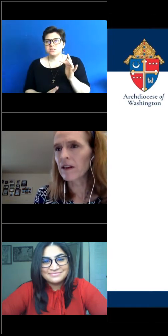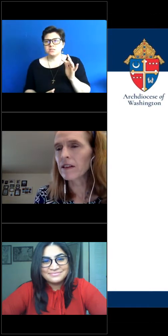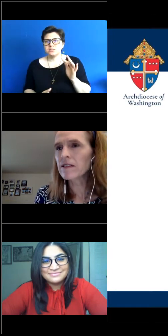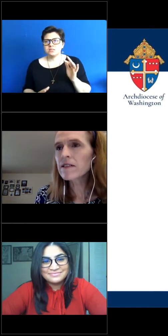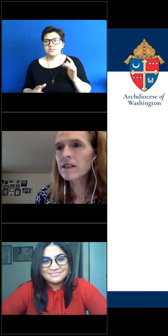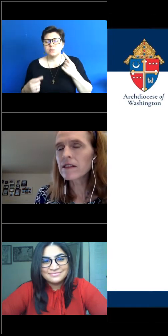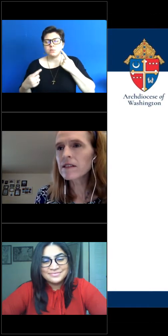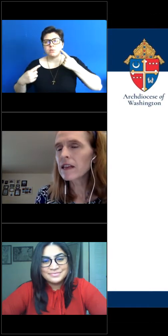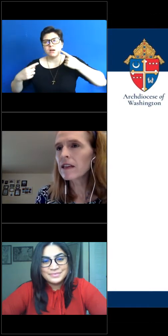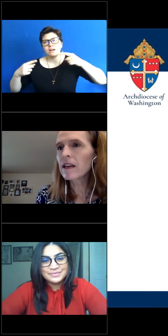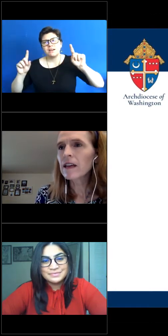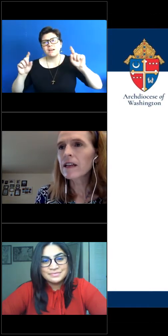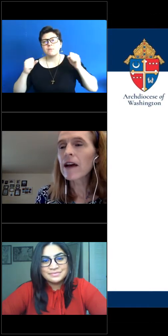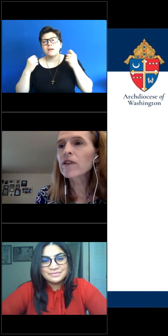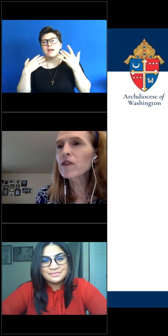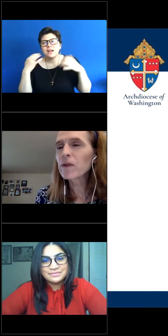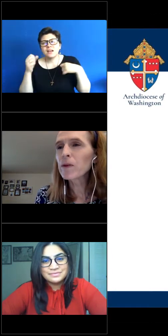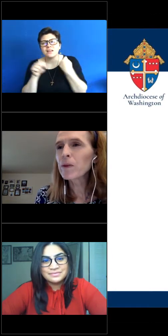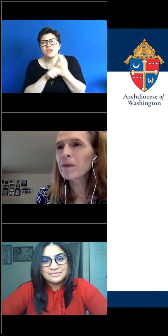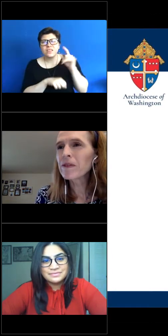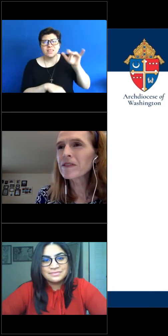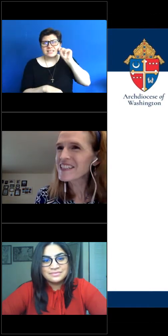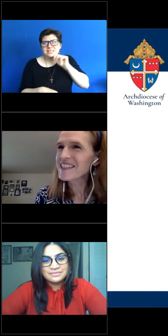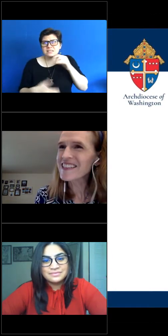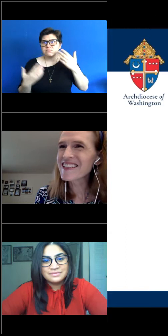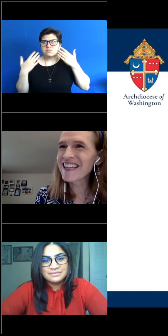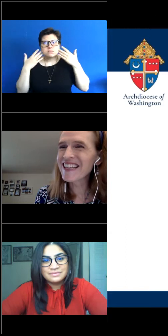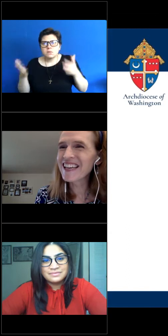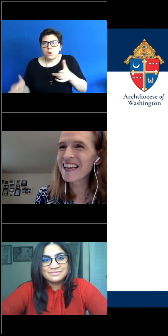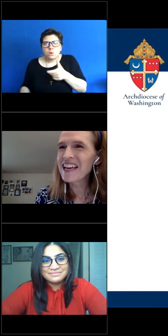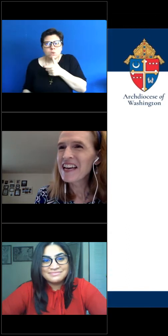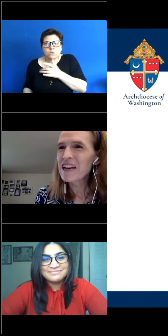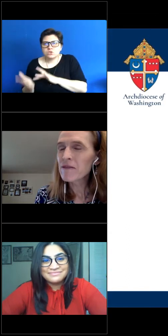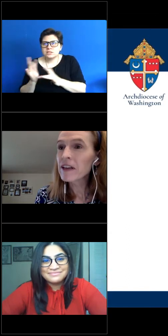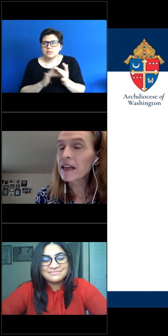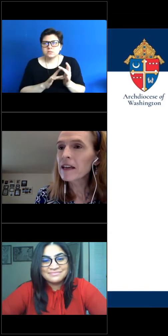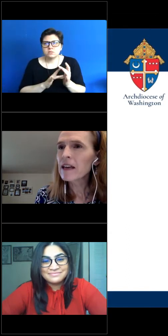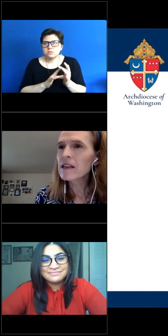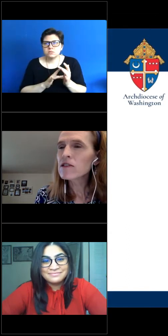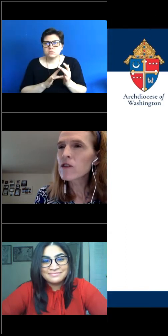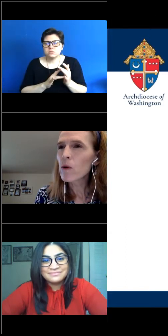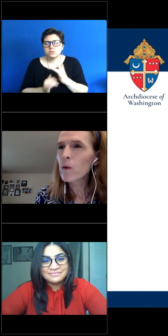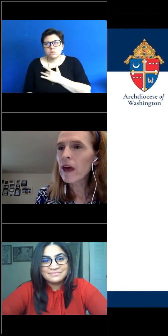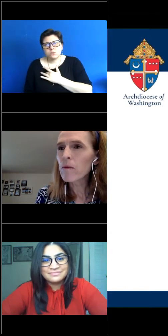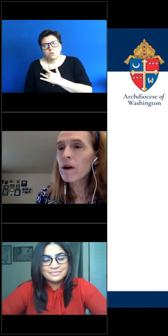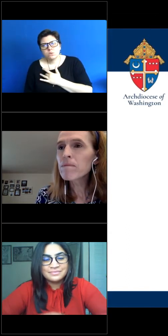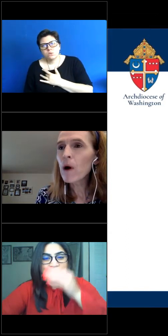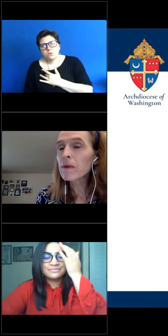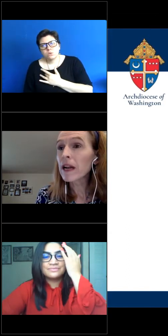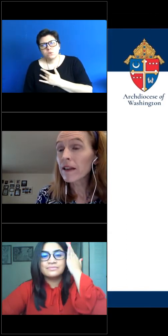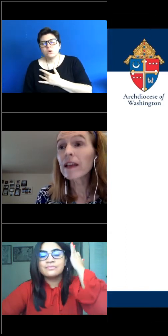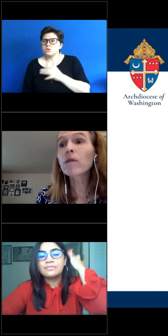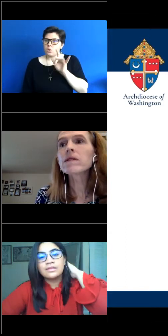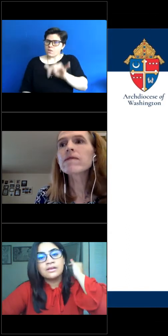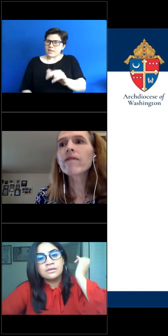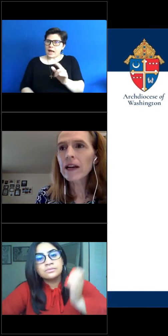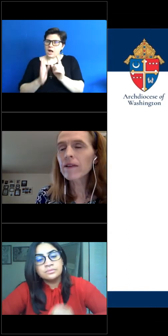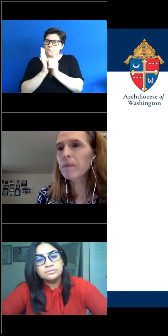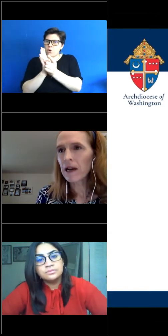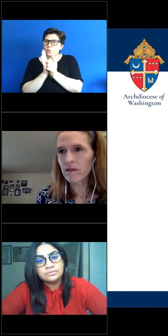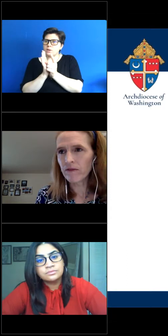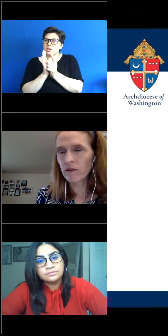years, this teen never knew Jesus, really. So that one moment, I think,